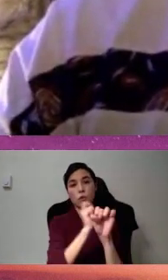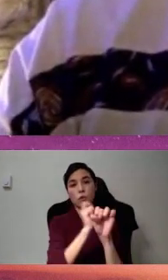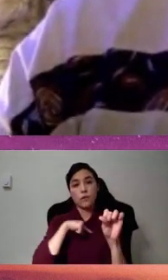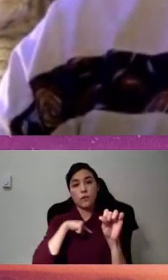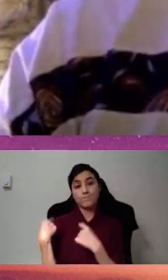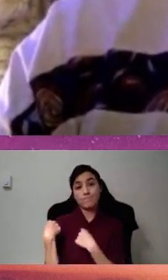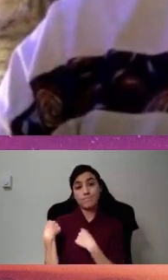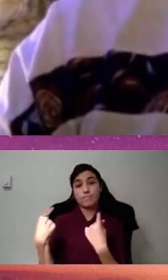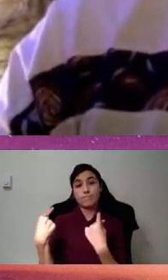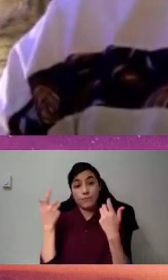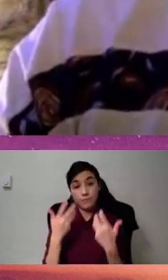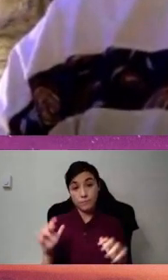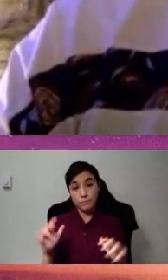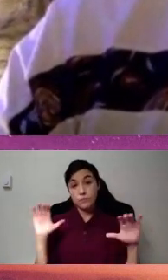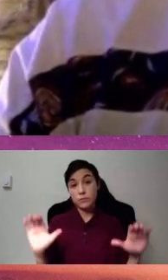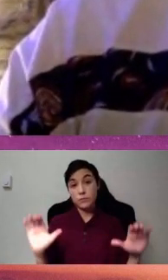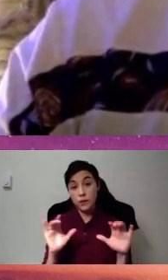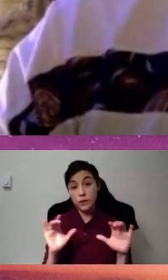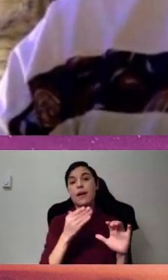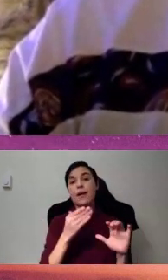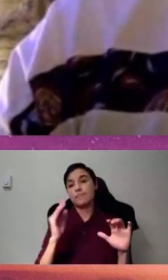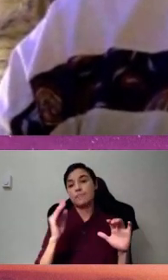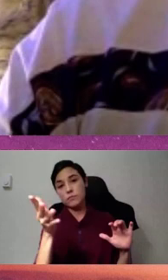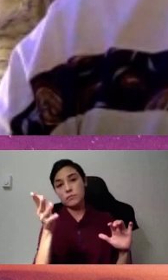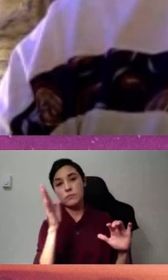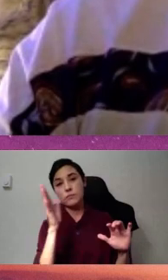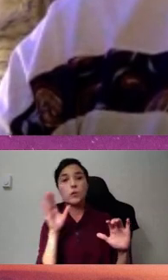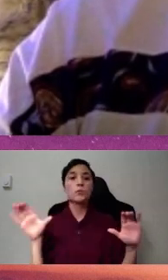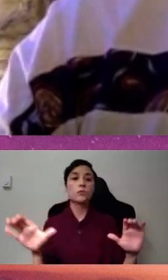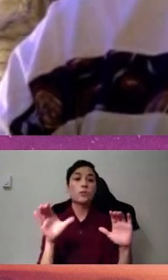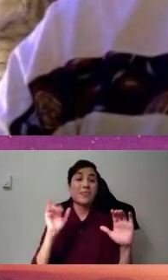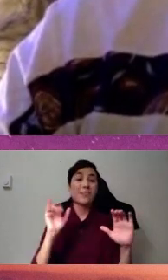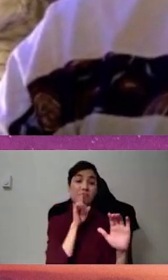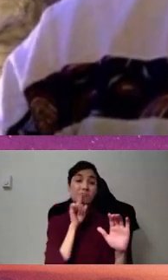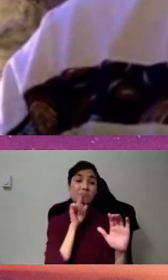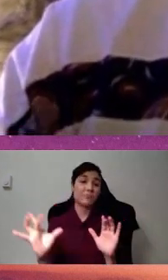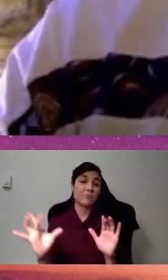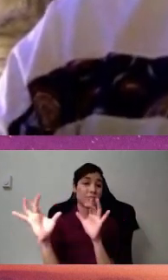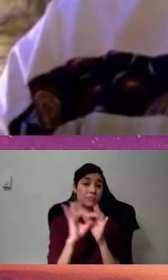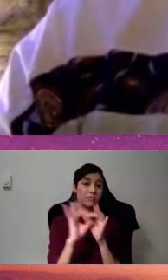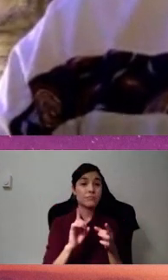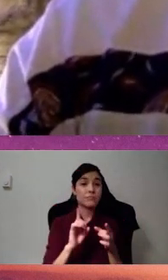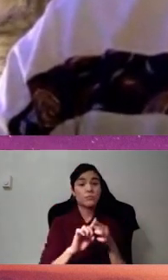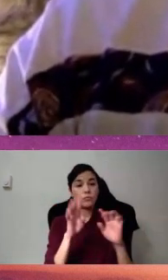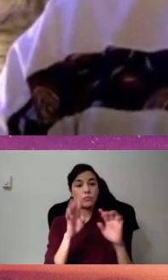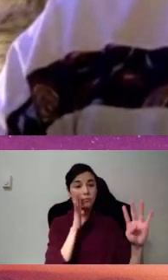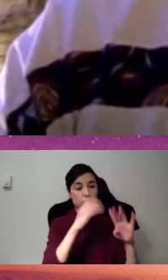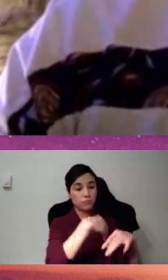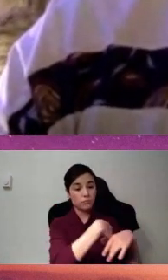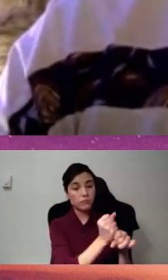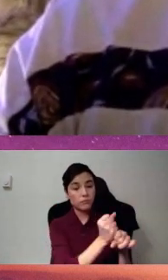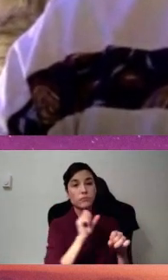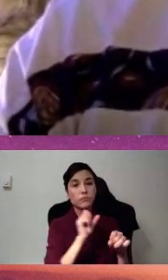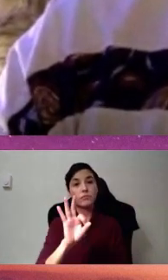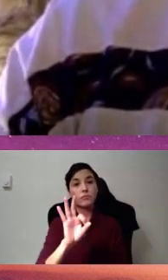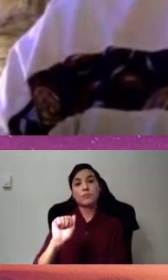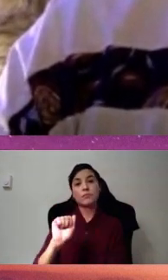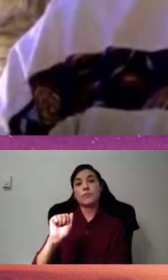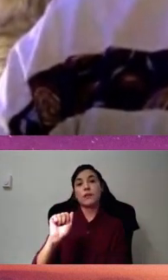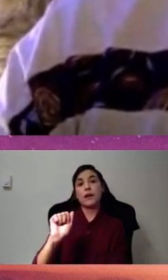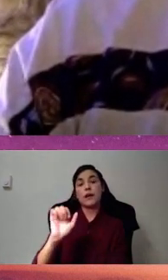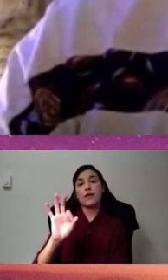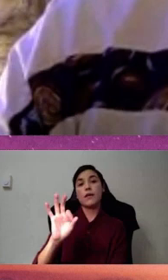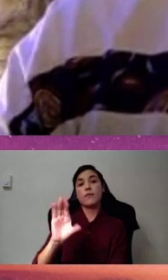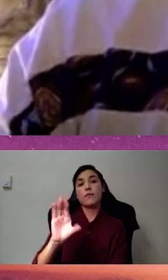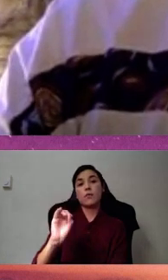was tied into creation and Afro and Indigenous futurism, stories that came out